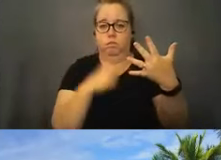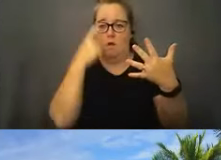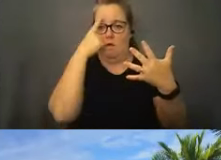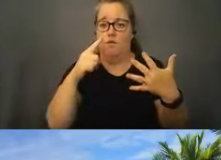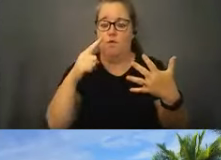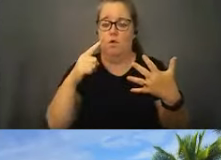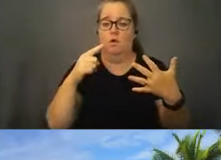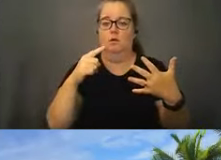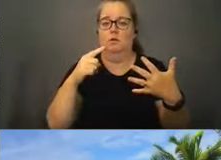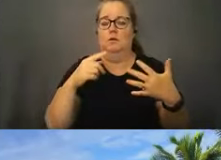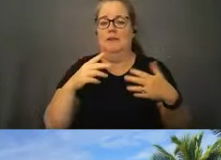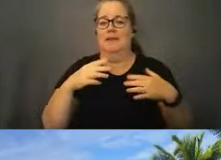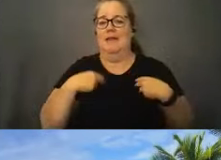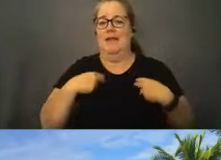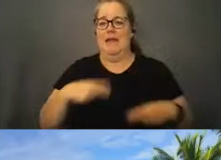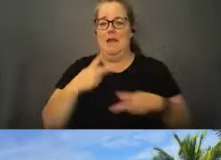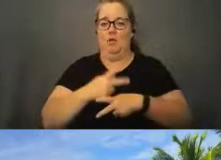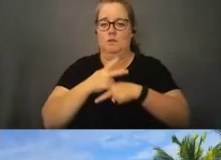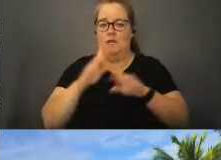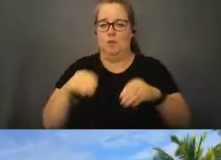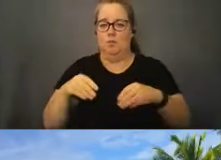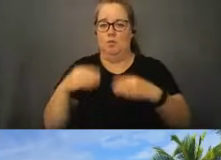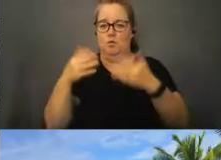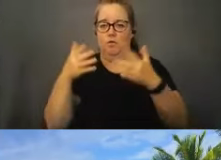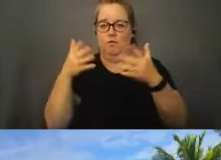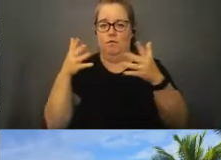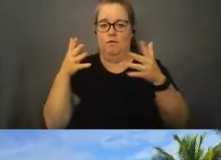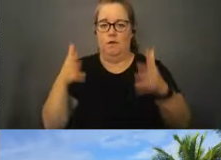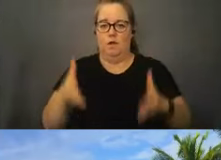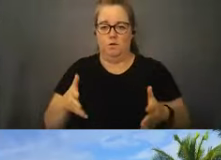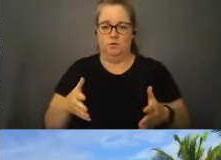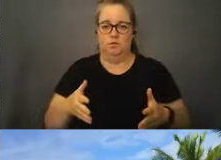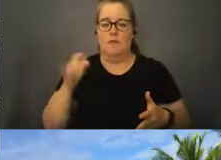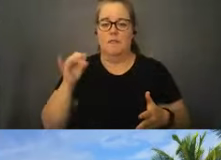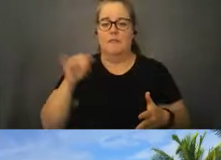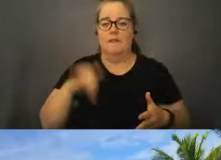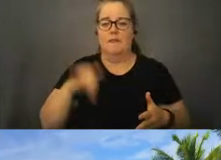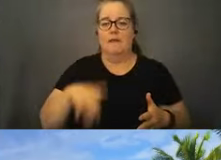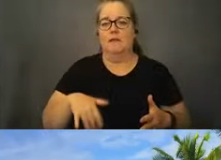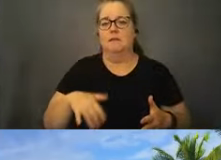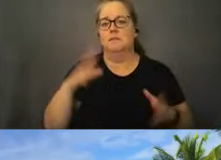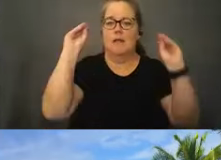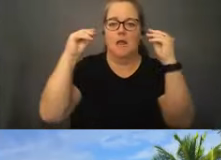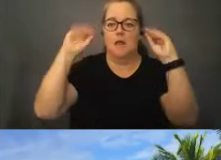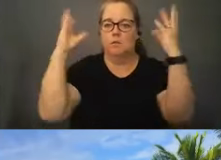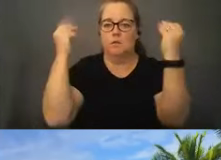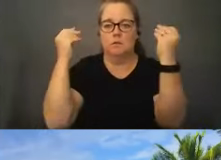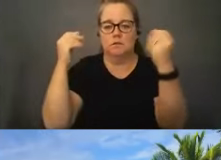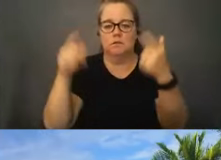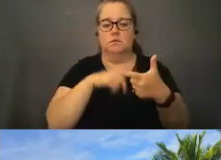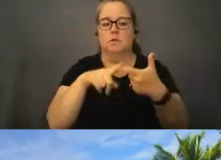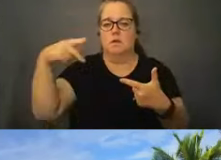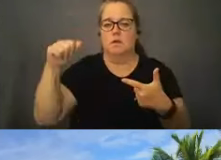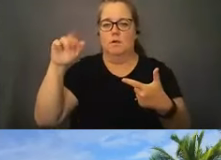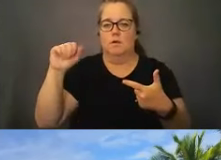providers, and that's the ambulance, the paramedic, the emergency room,